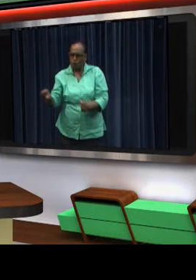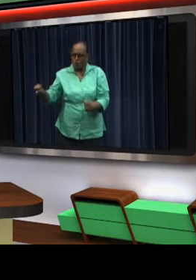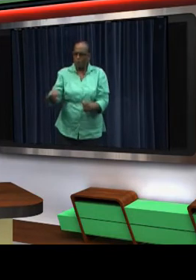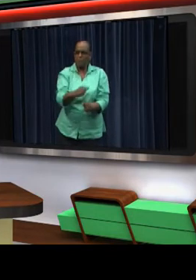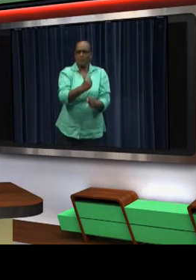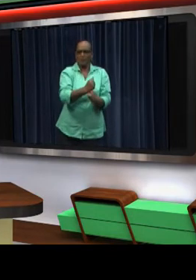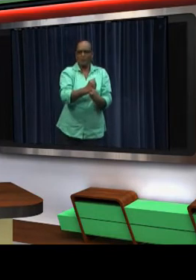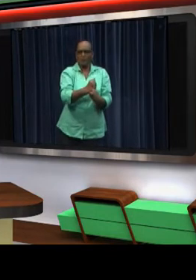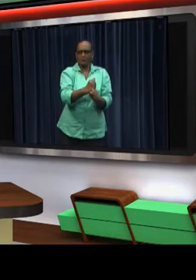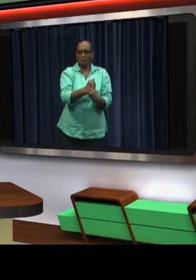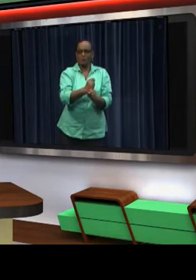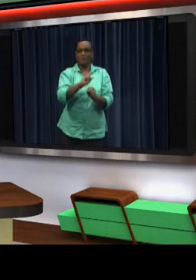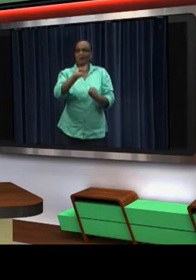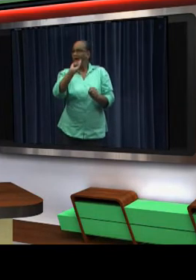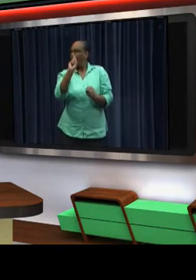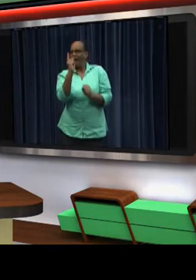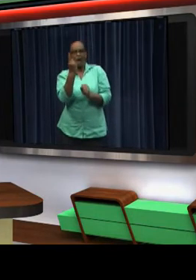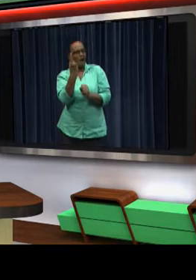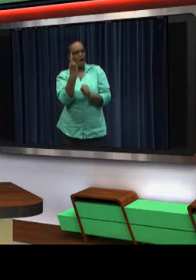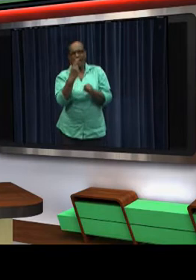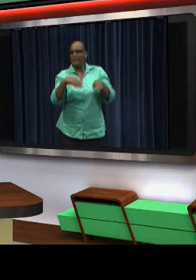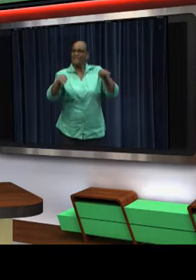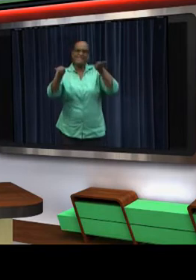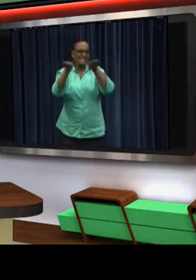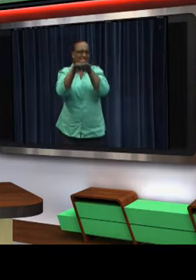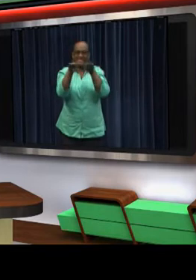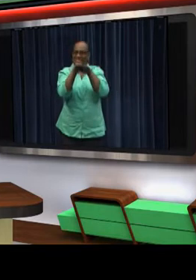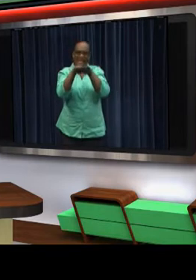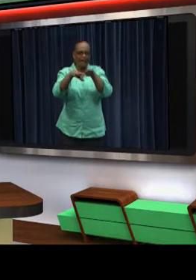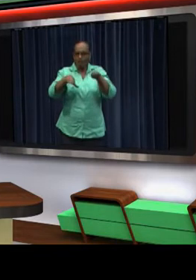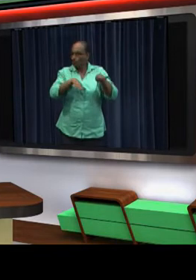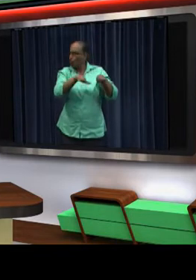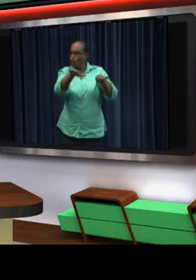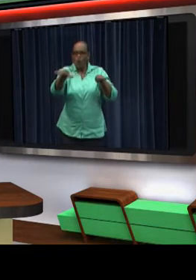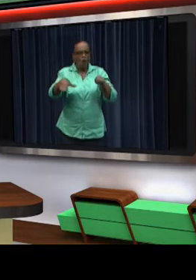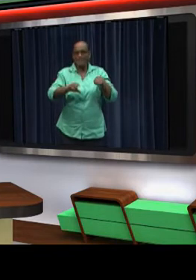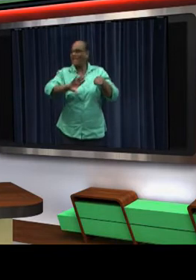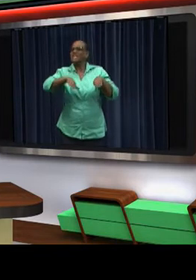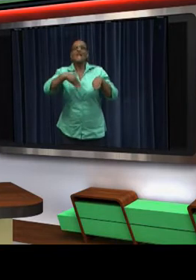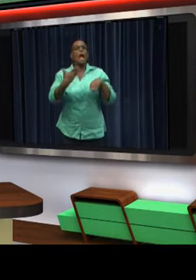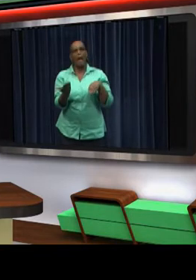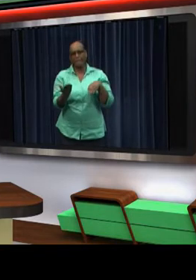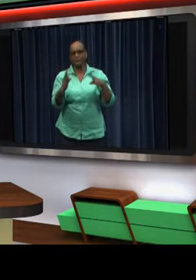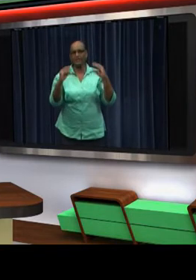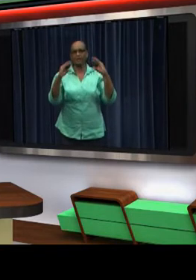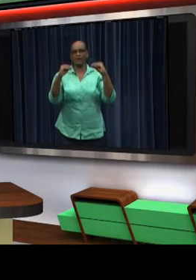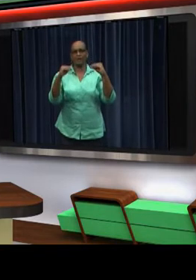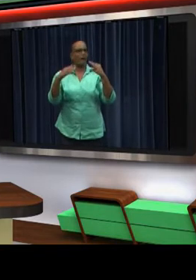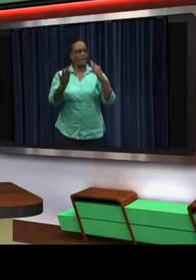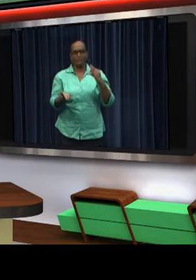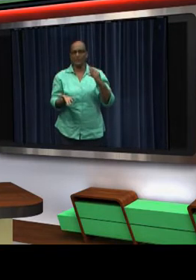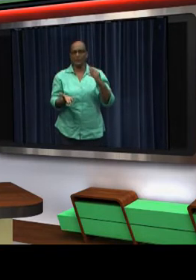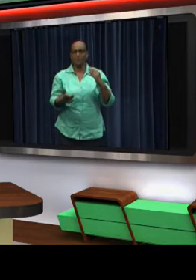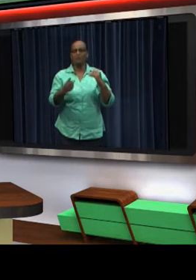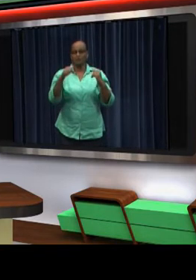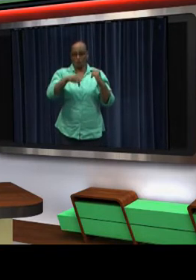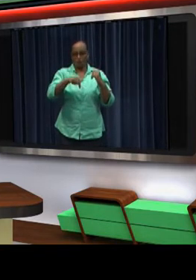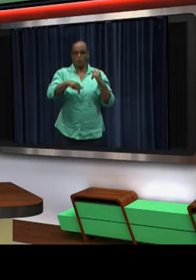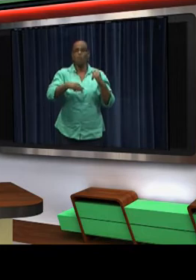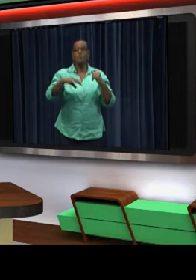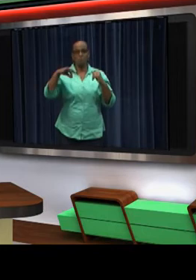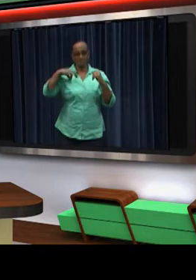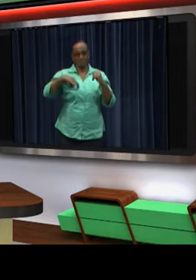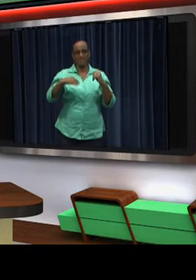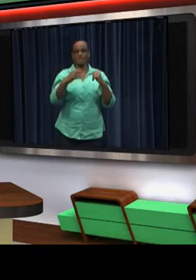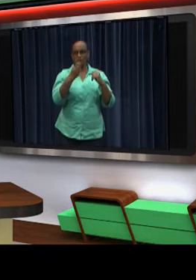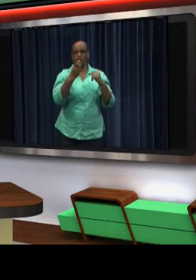to involve the social partners. But there is no uniformed context within which this social dialogue